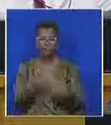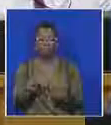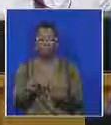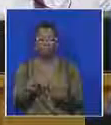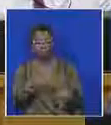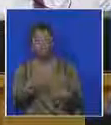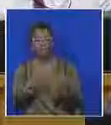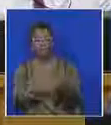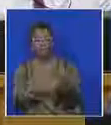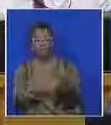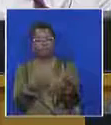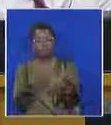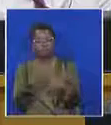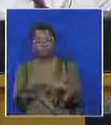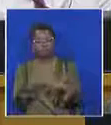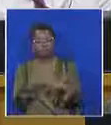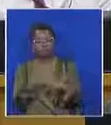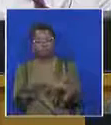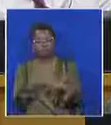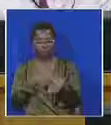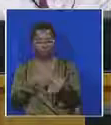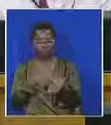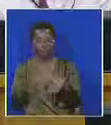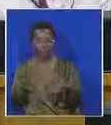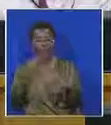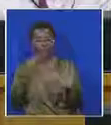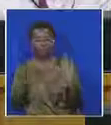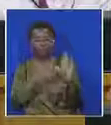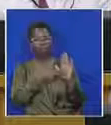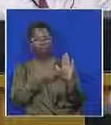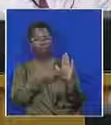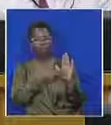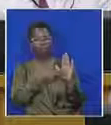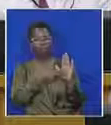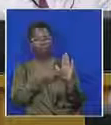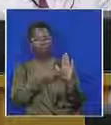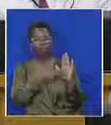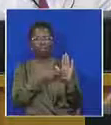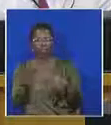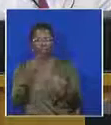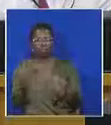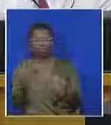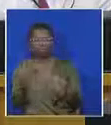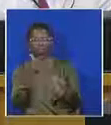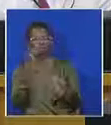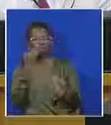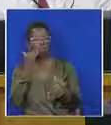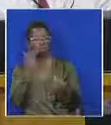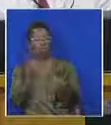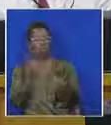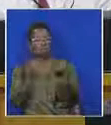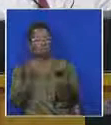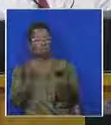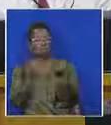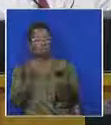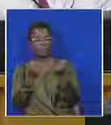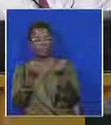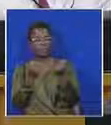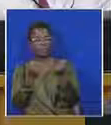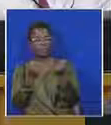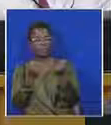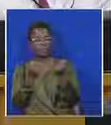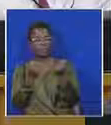in that chair, about racial stereotyping. To say that all white people supported apartheid is racial